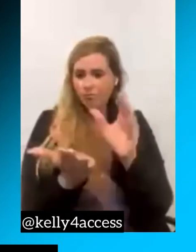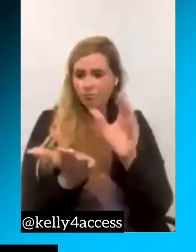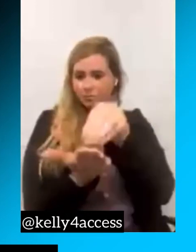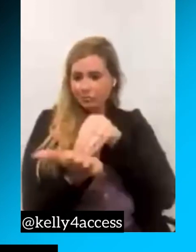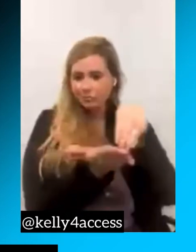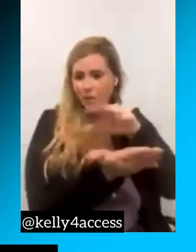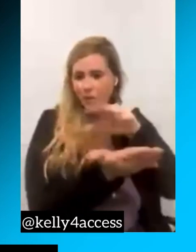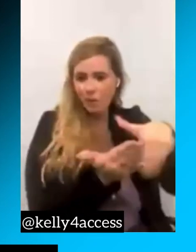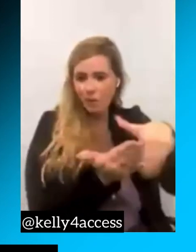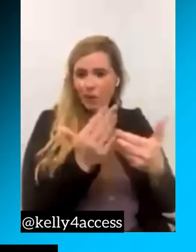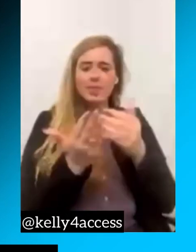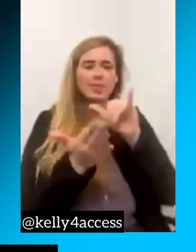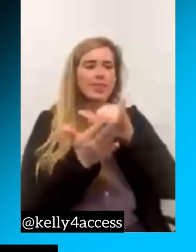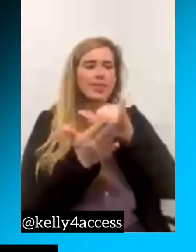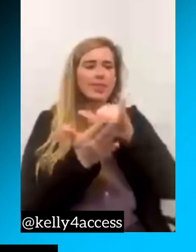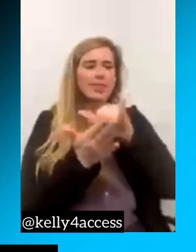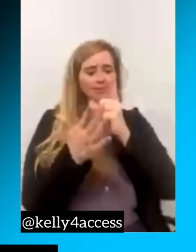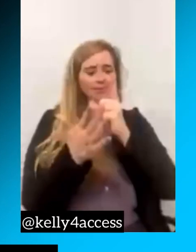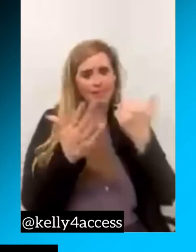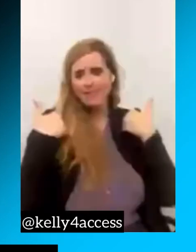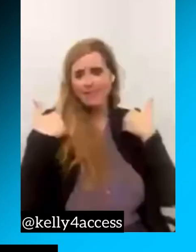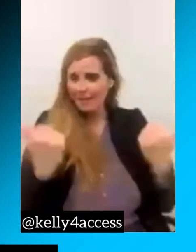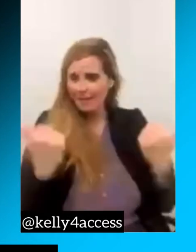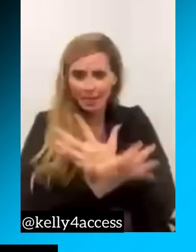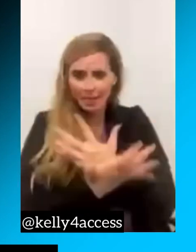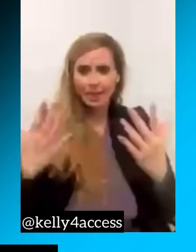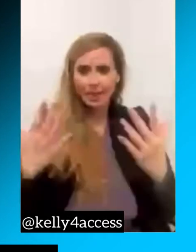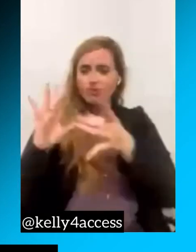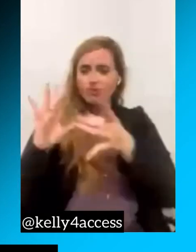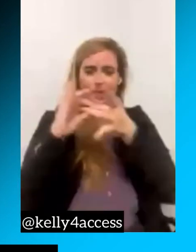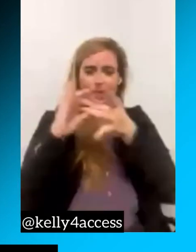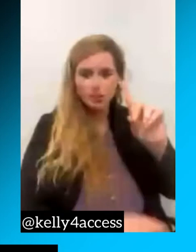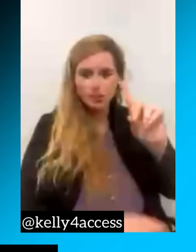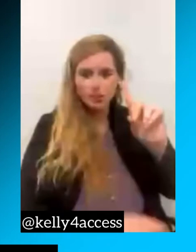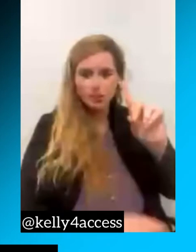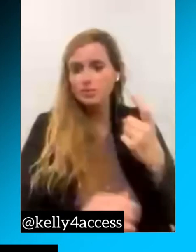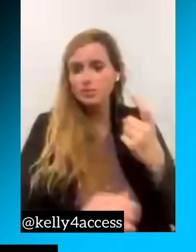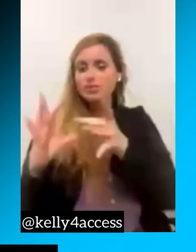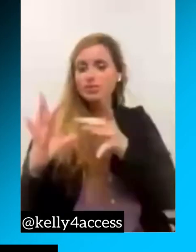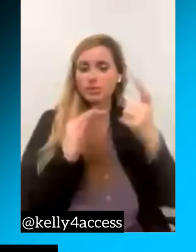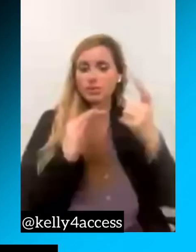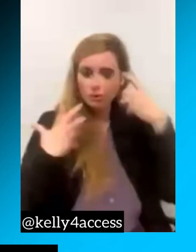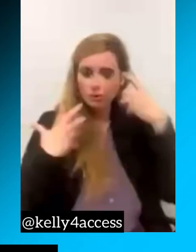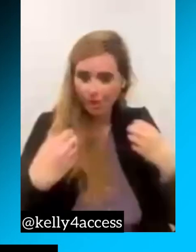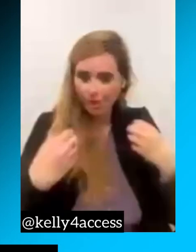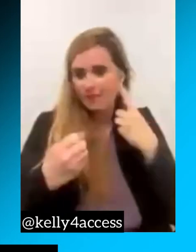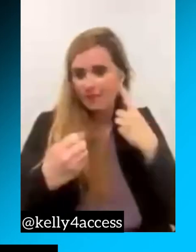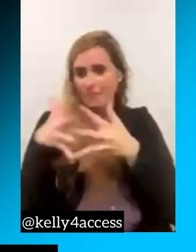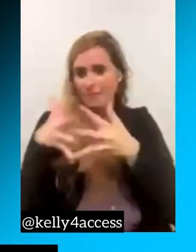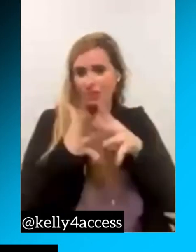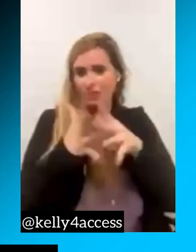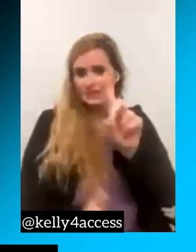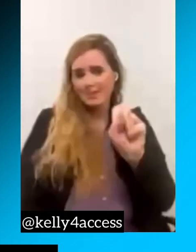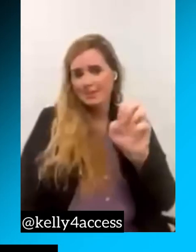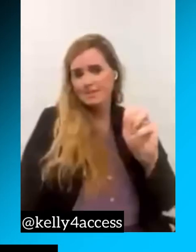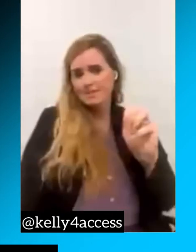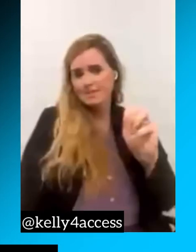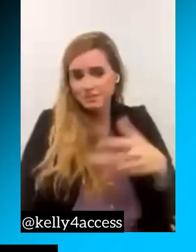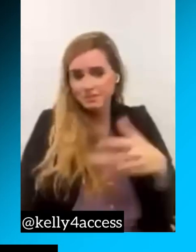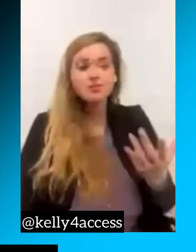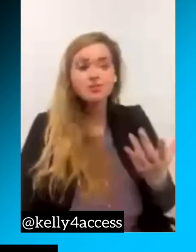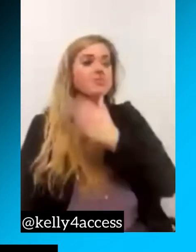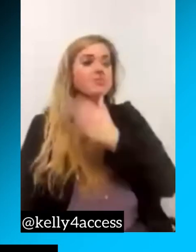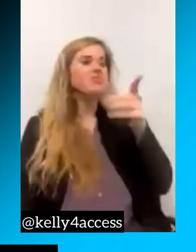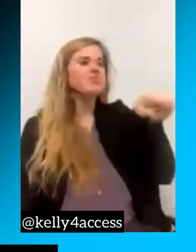the end all be all books of like diagnosing and mental health for America. I think in the European countries